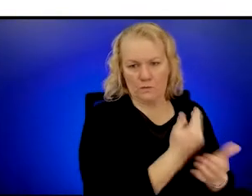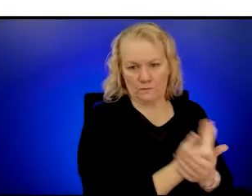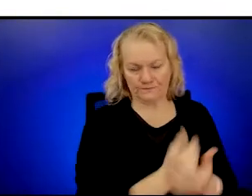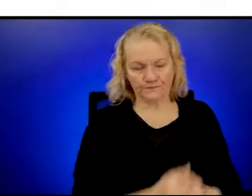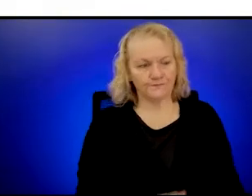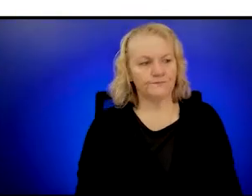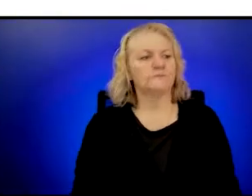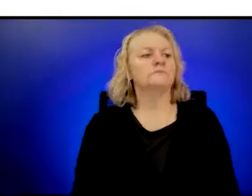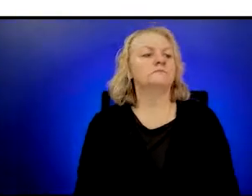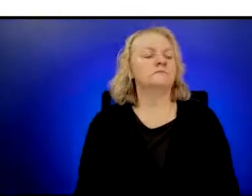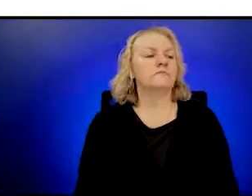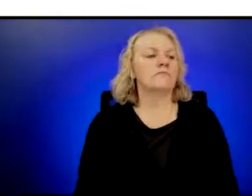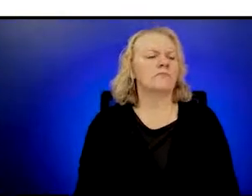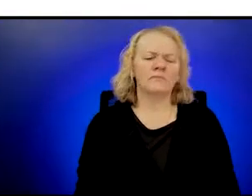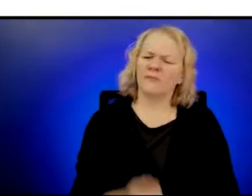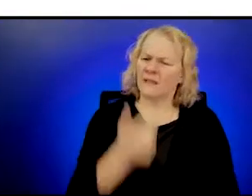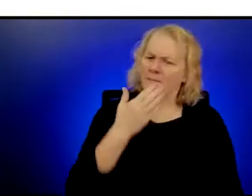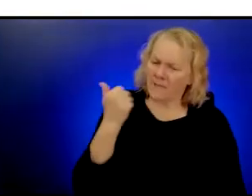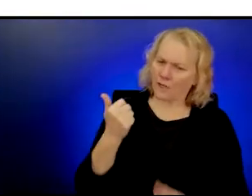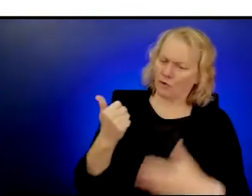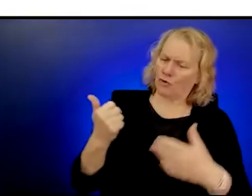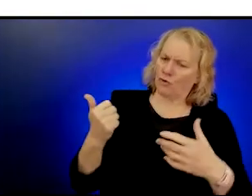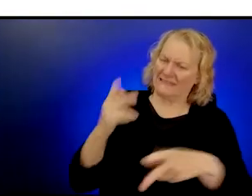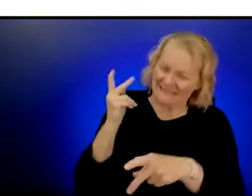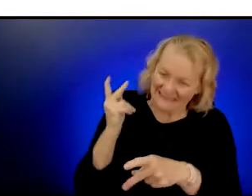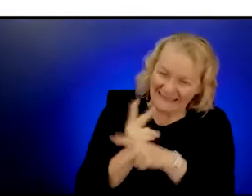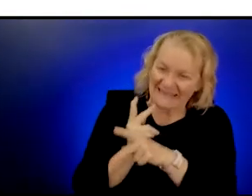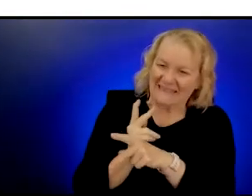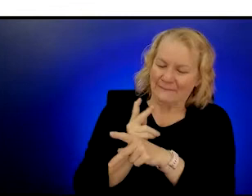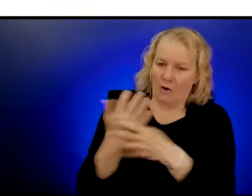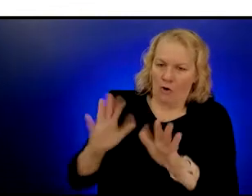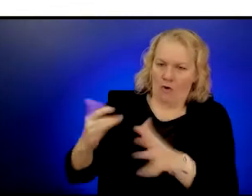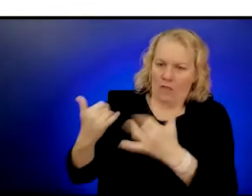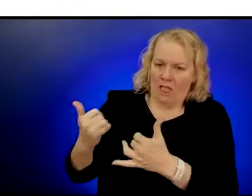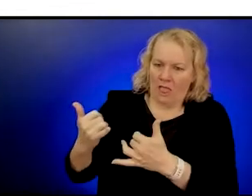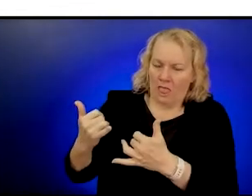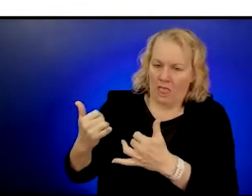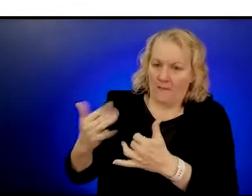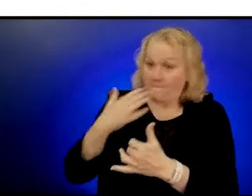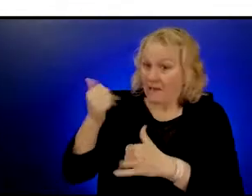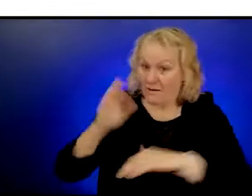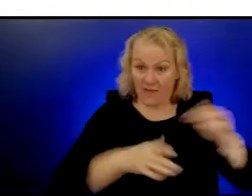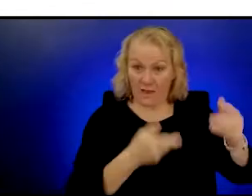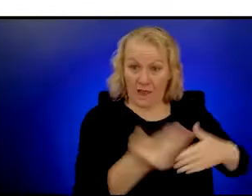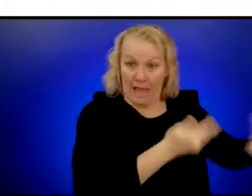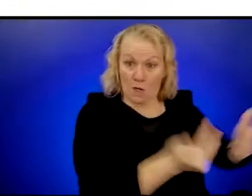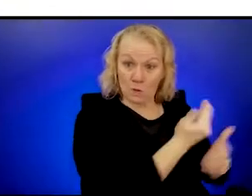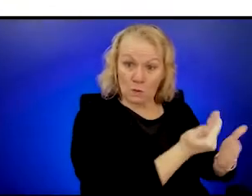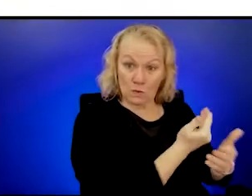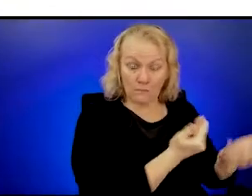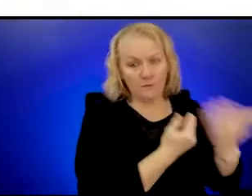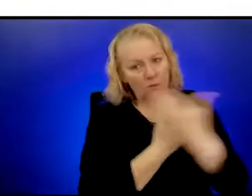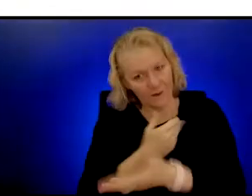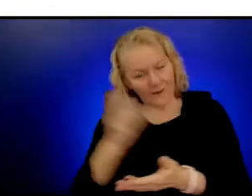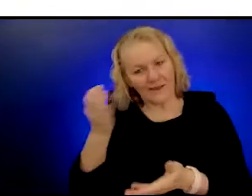So why is it better to train existing employees than to hire new ones? Well, there's long-term value of